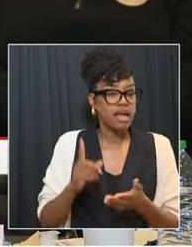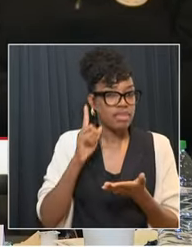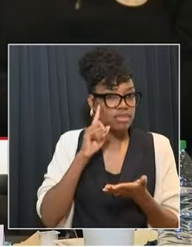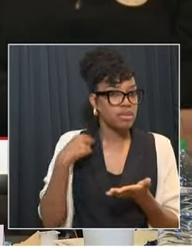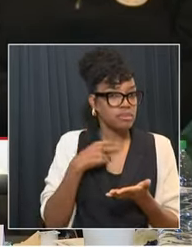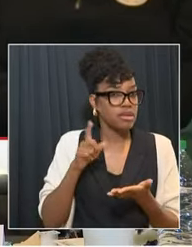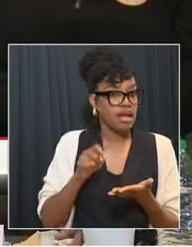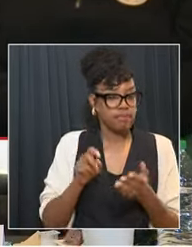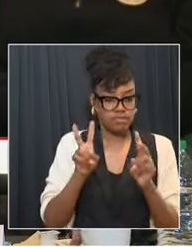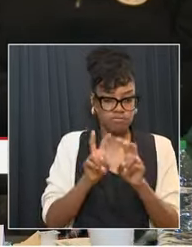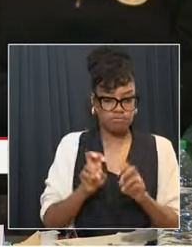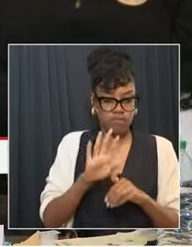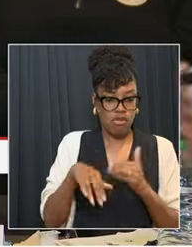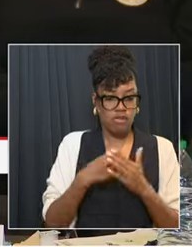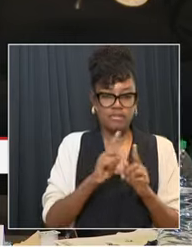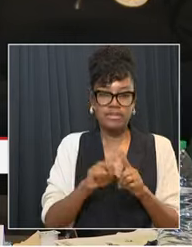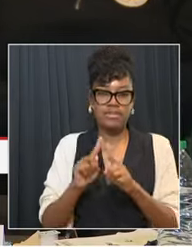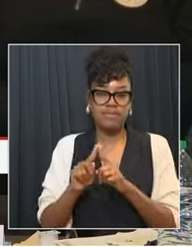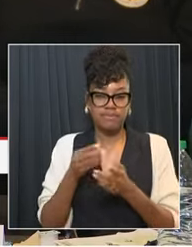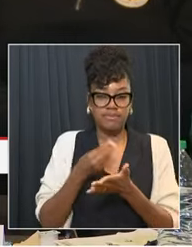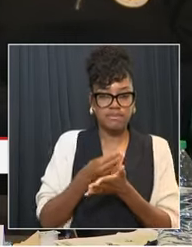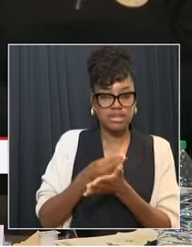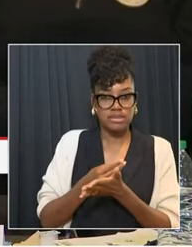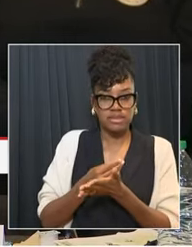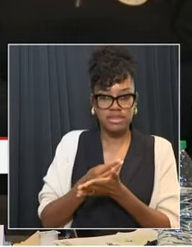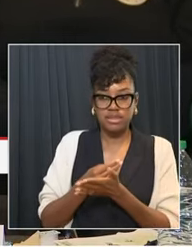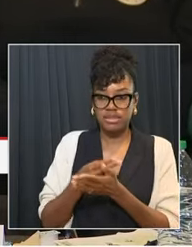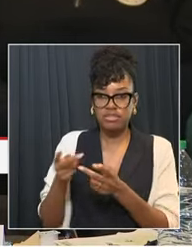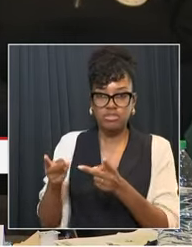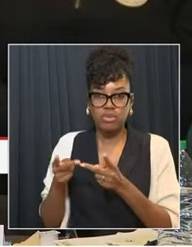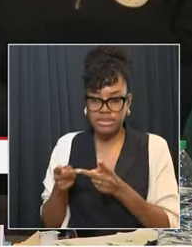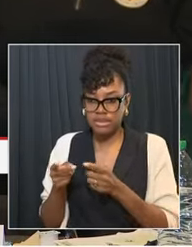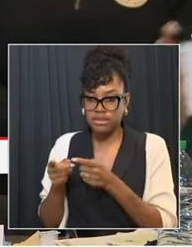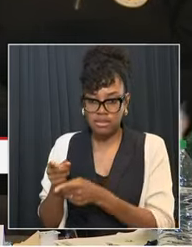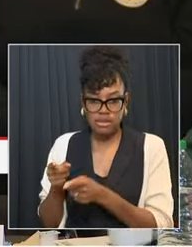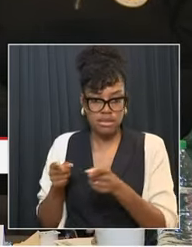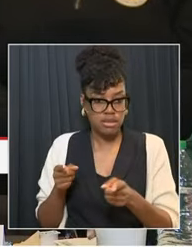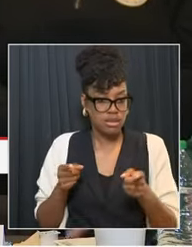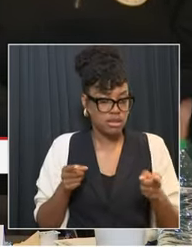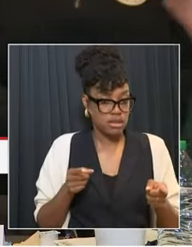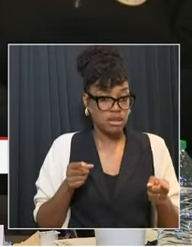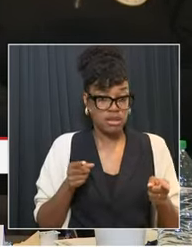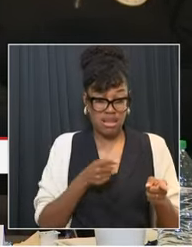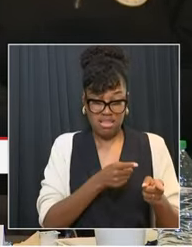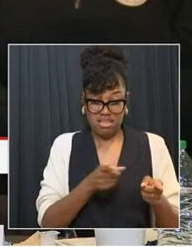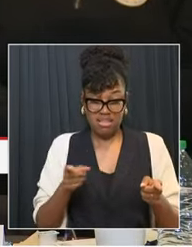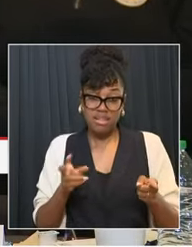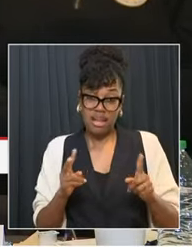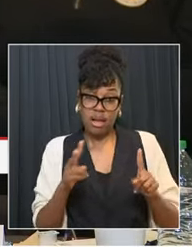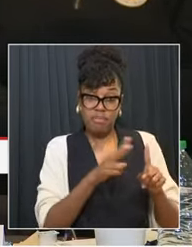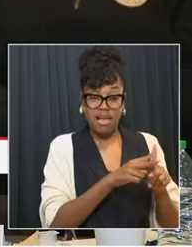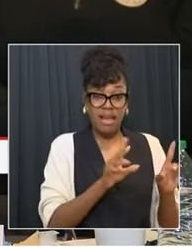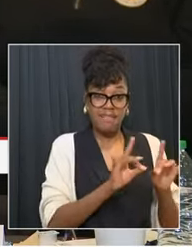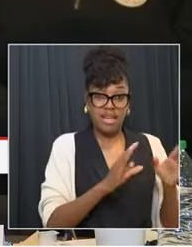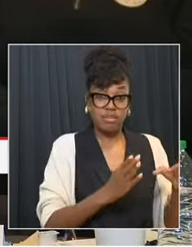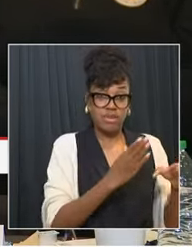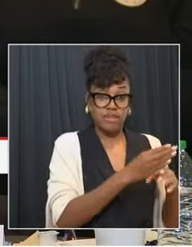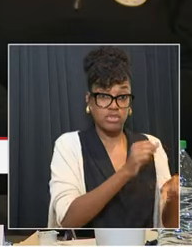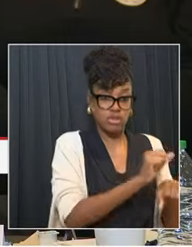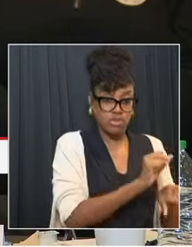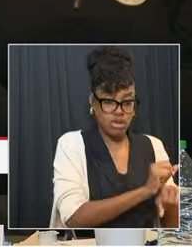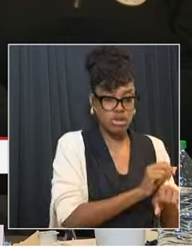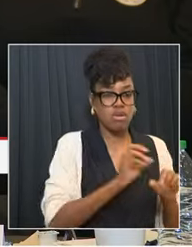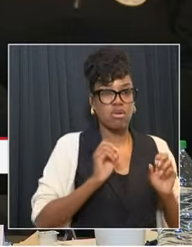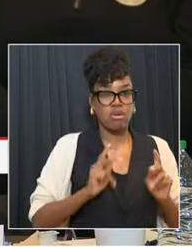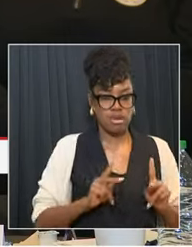funding sources that we use to be able to invest in violence intervention work, which does have measurable impacts, and